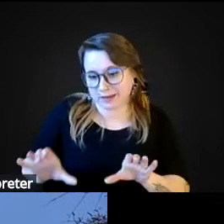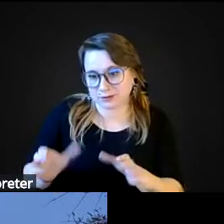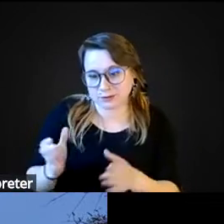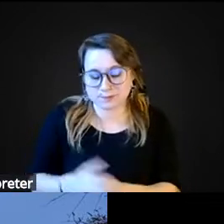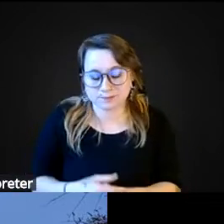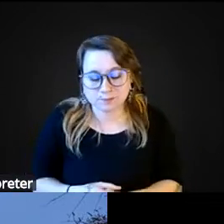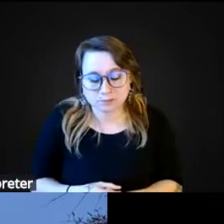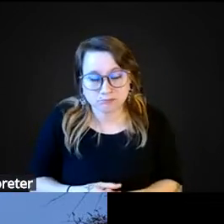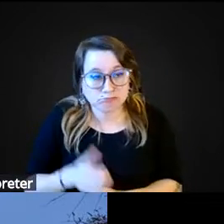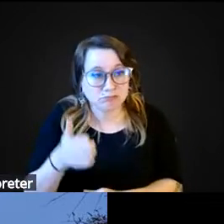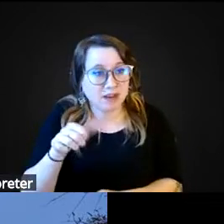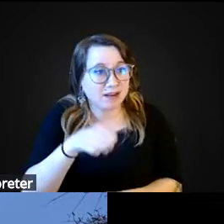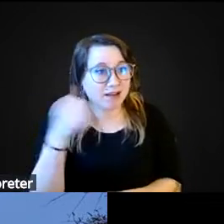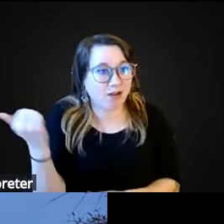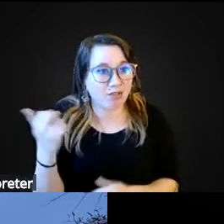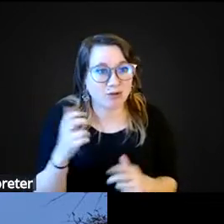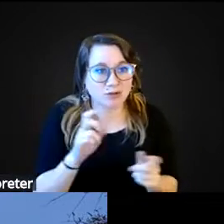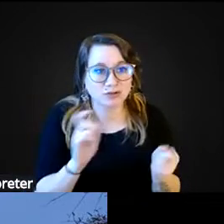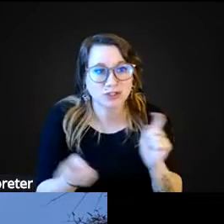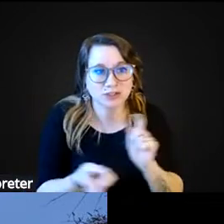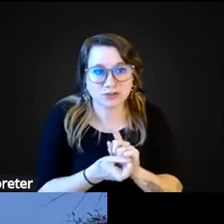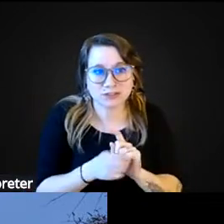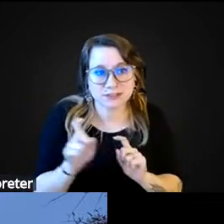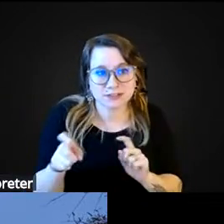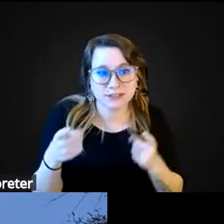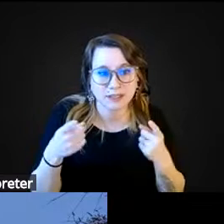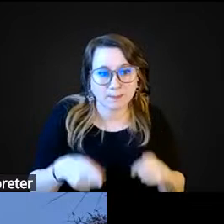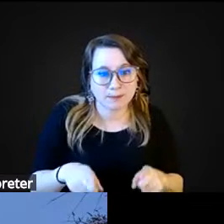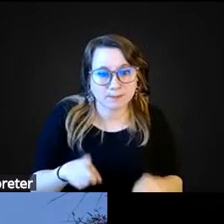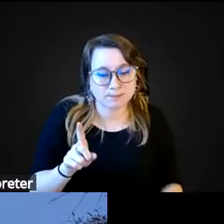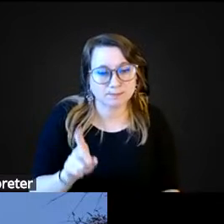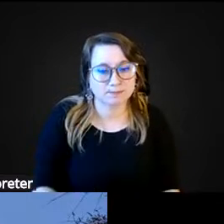or amendments needed to tonight's agenda?